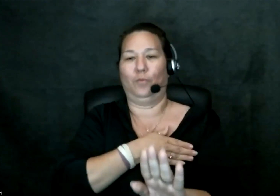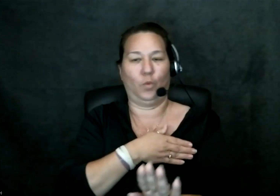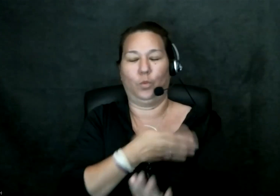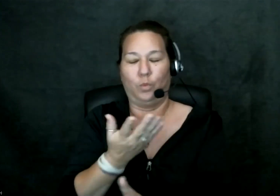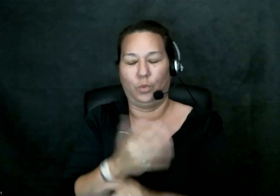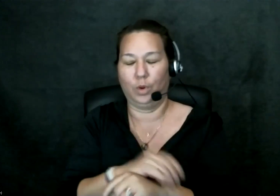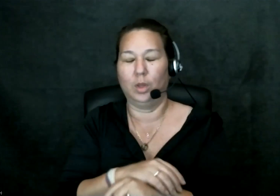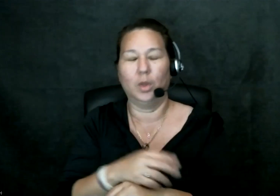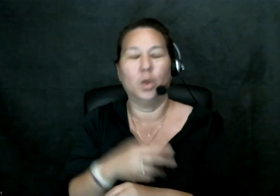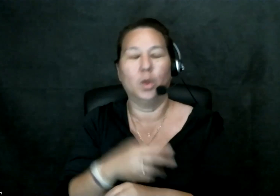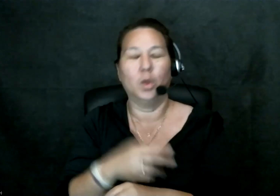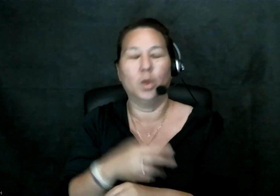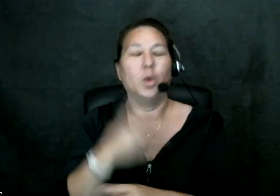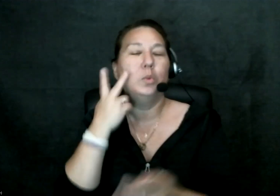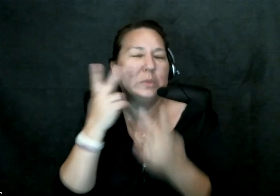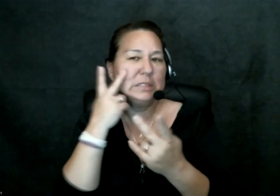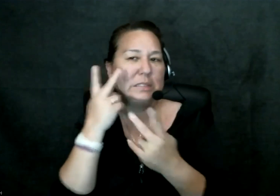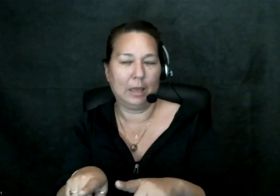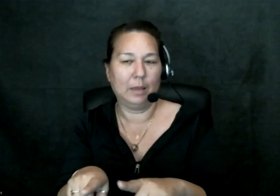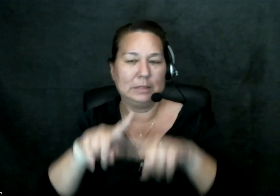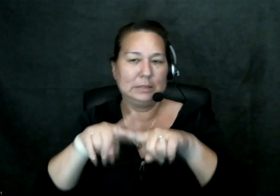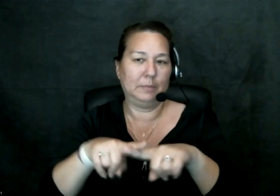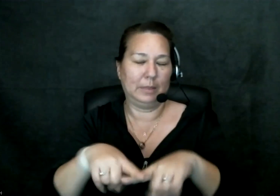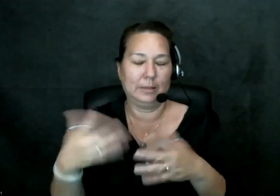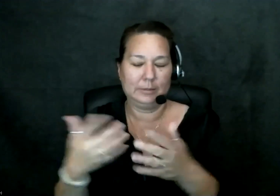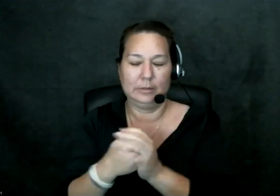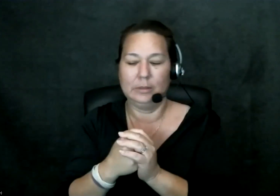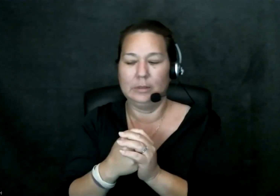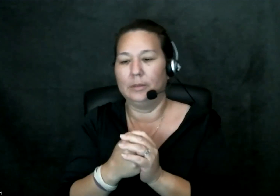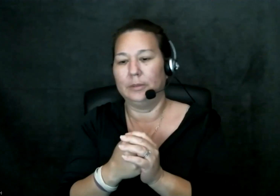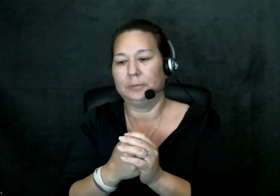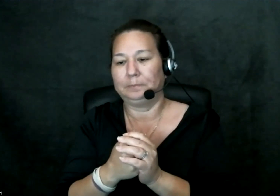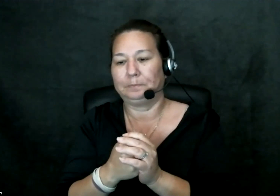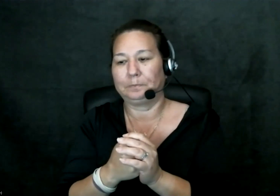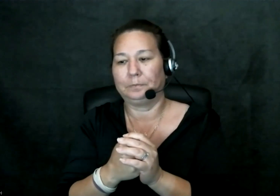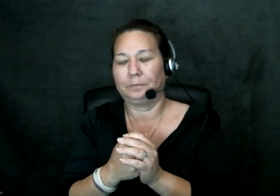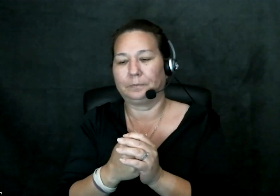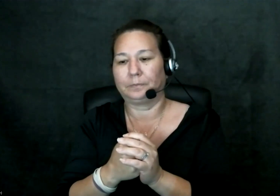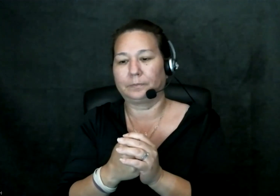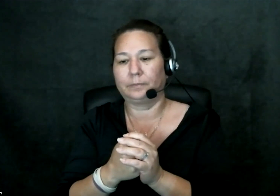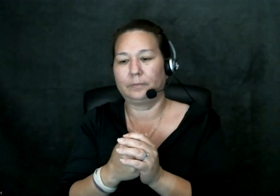So we'll see what happens for subsequent school years. And